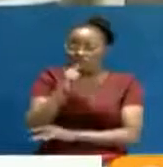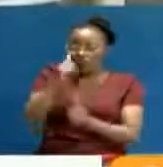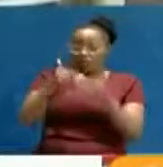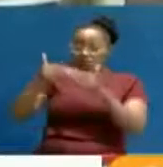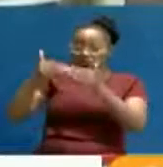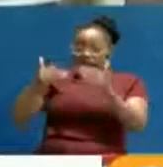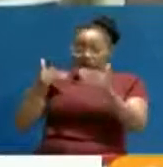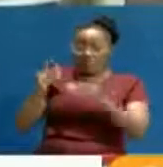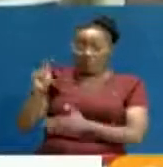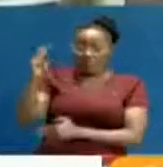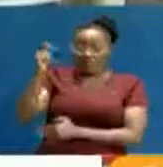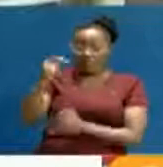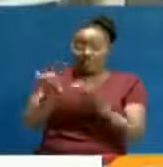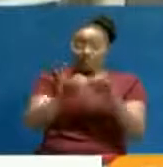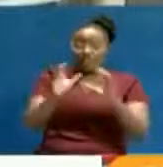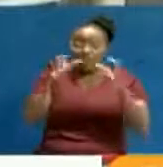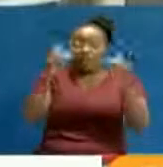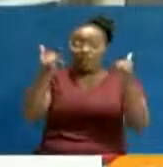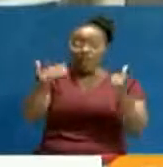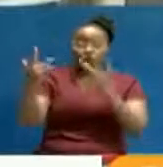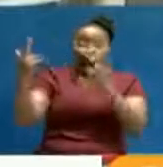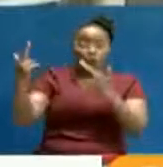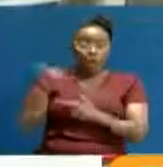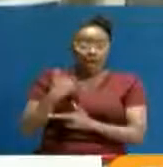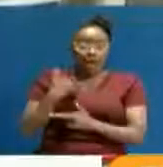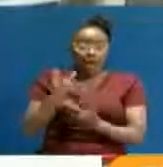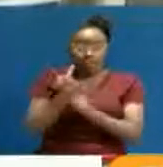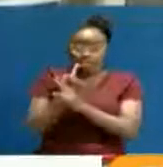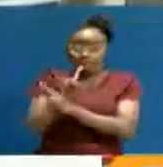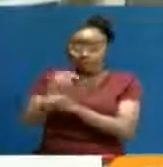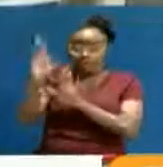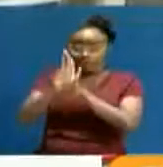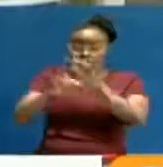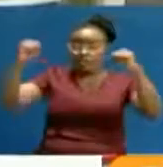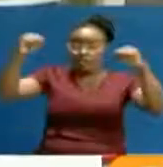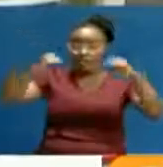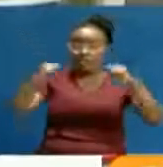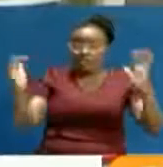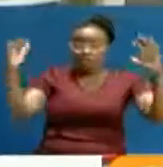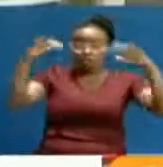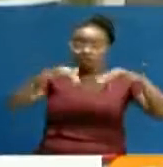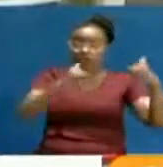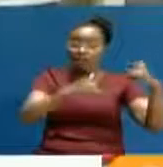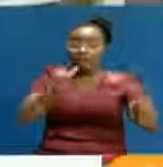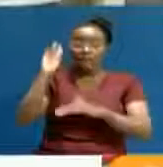by previous regime. The business community now hoping that measures agreed upon in this forum will be